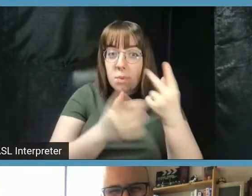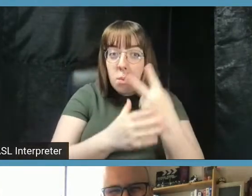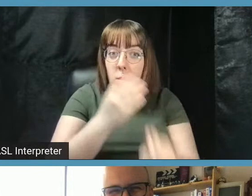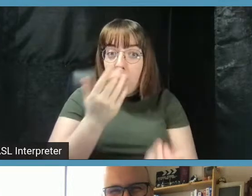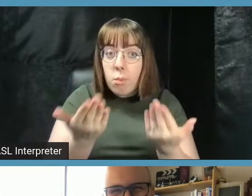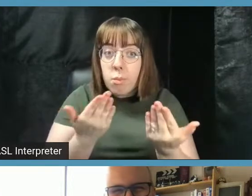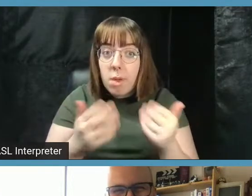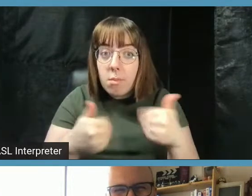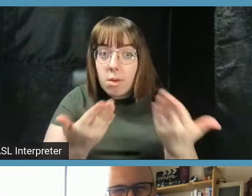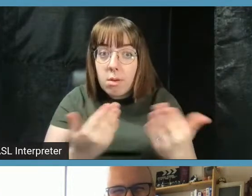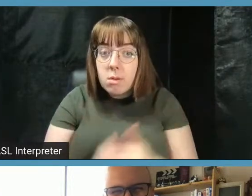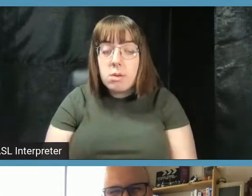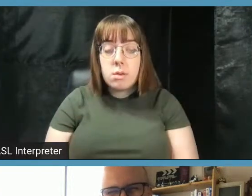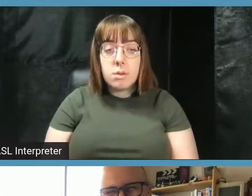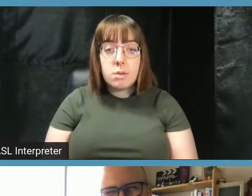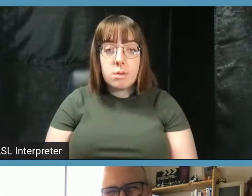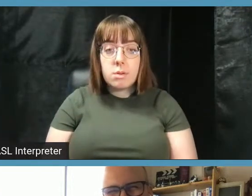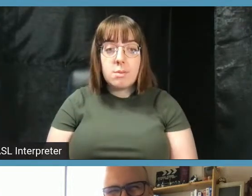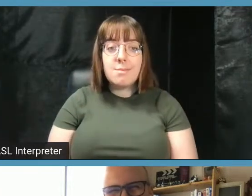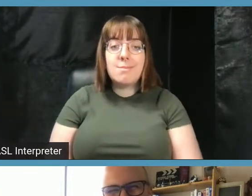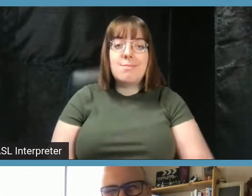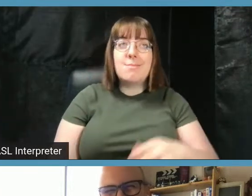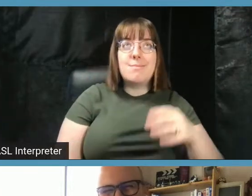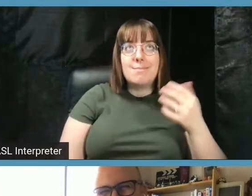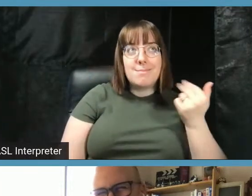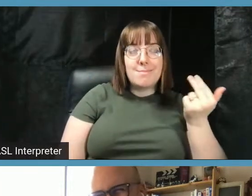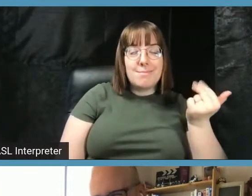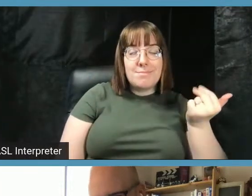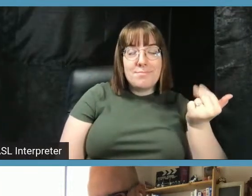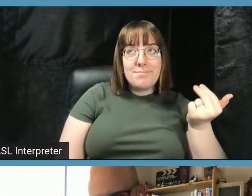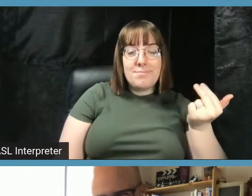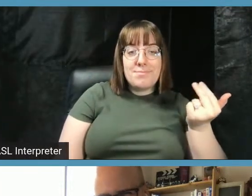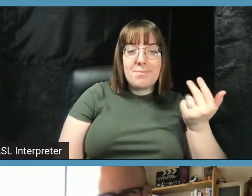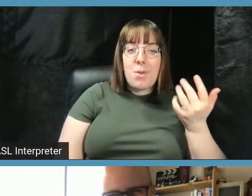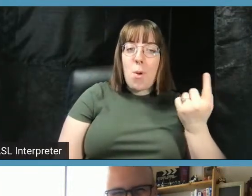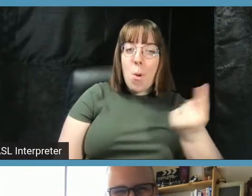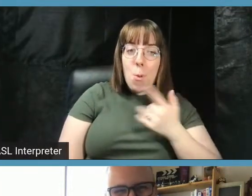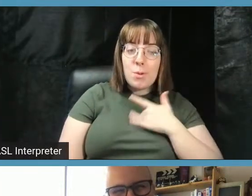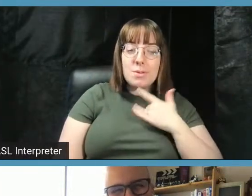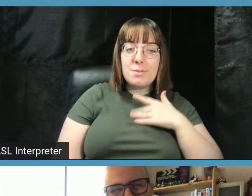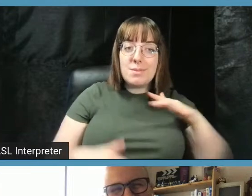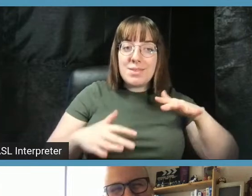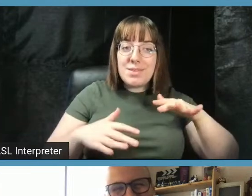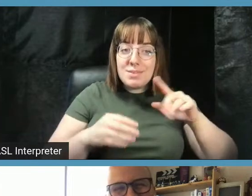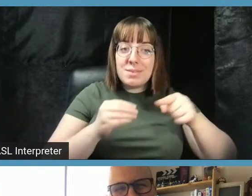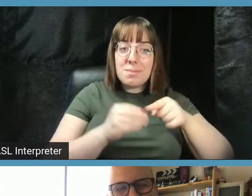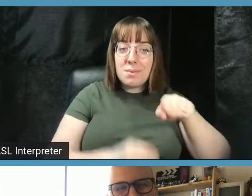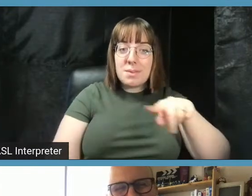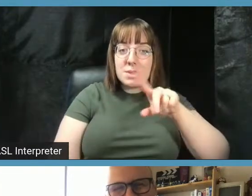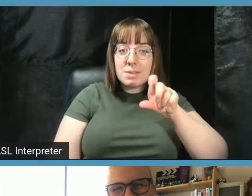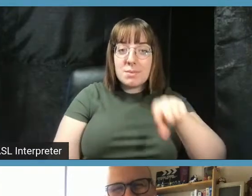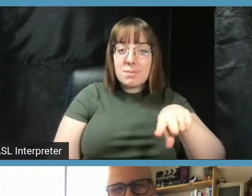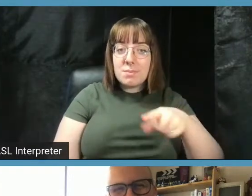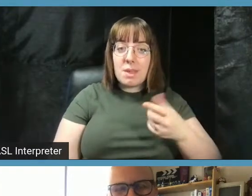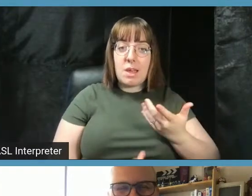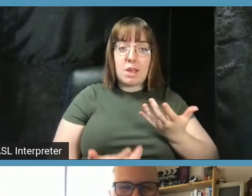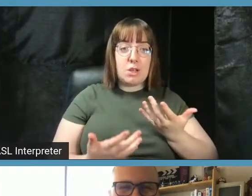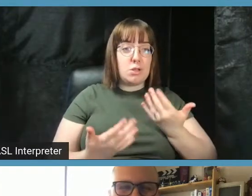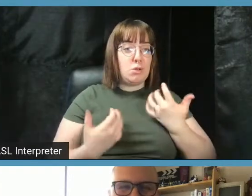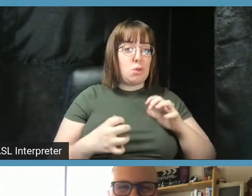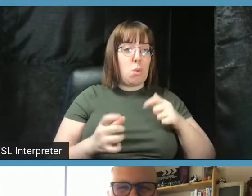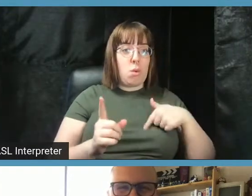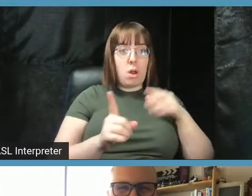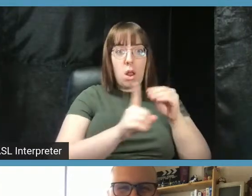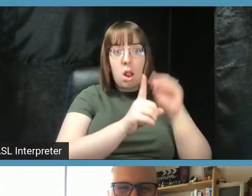We always feel nervous about this question because We don't necessarily want to put folks on the spot,